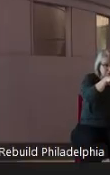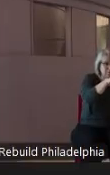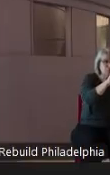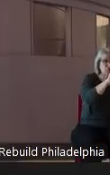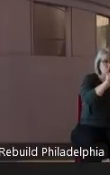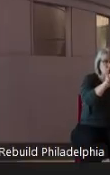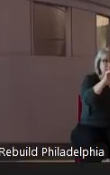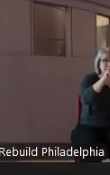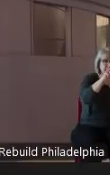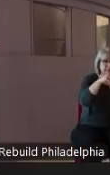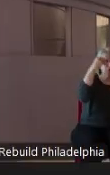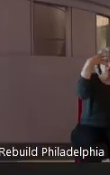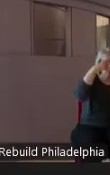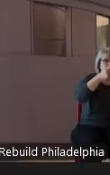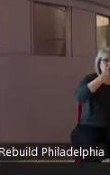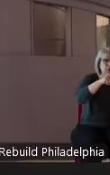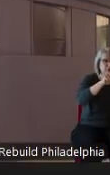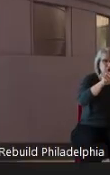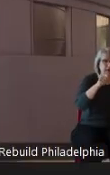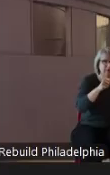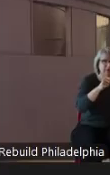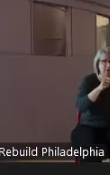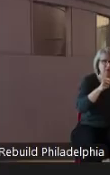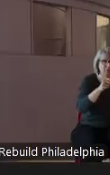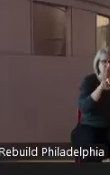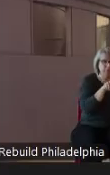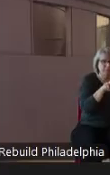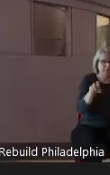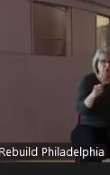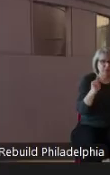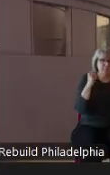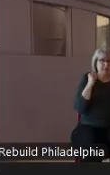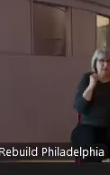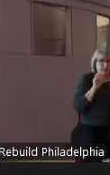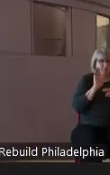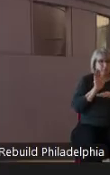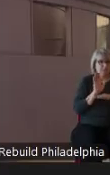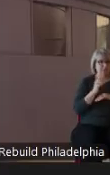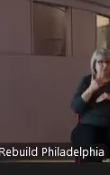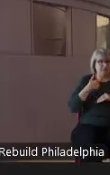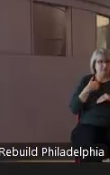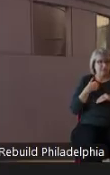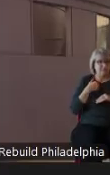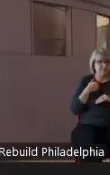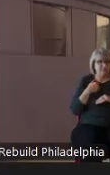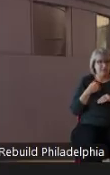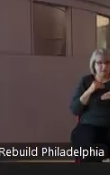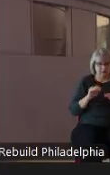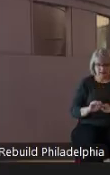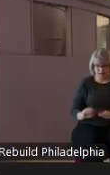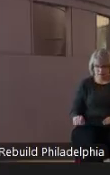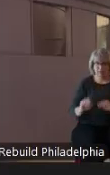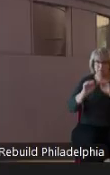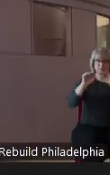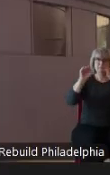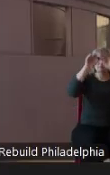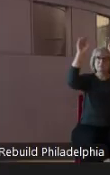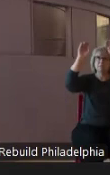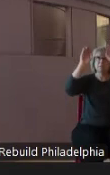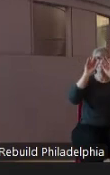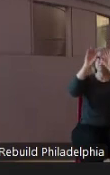showers, and a changing area with backed benches and lockers of varying heights to store personal items when using the